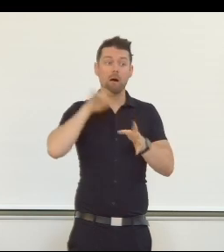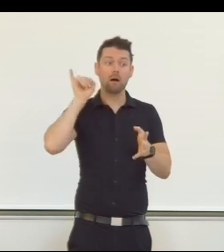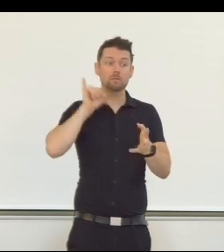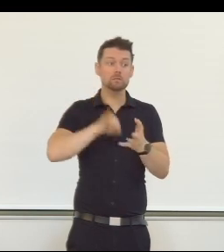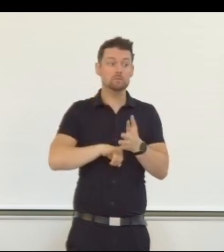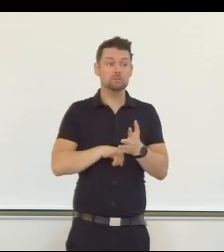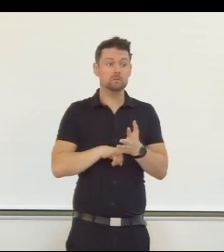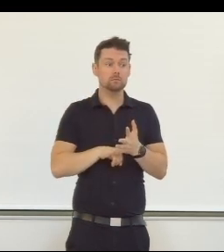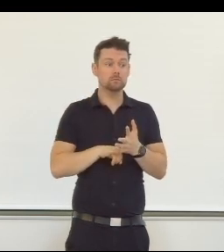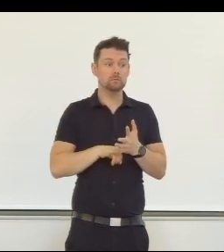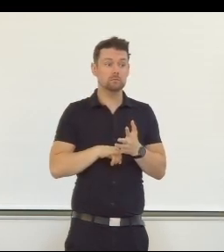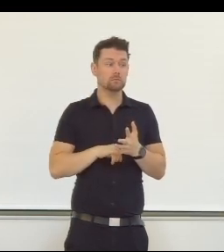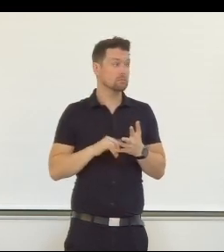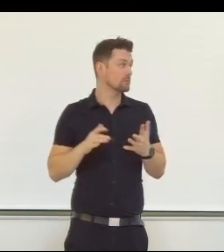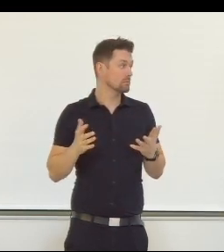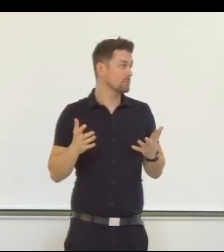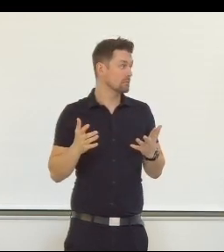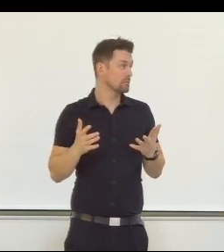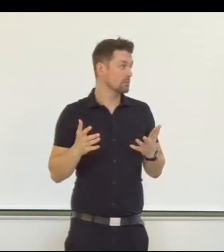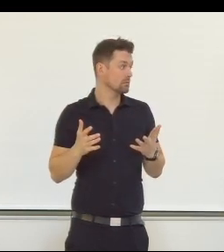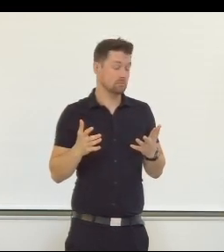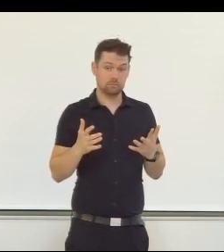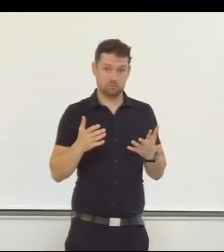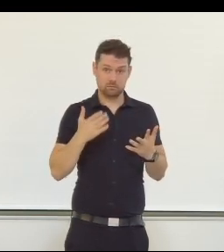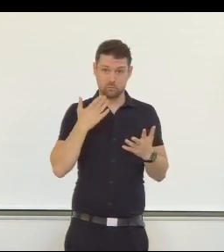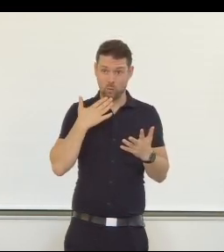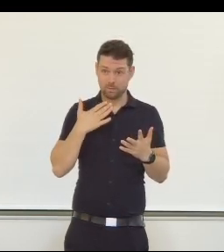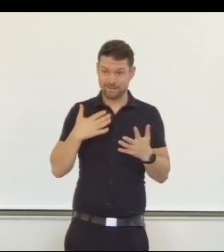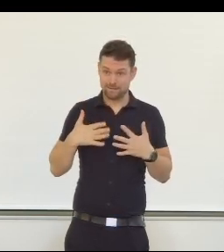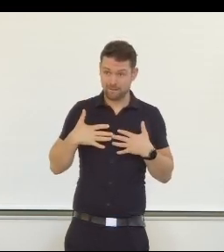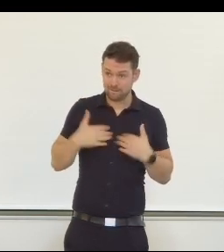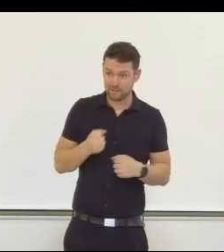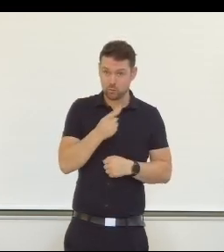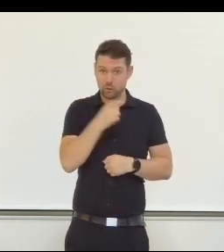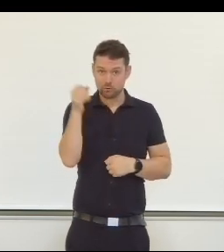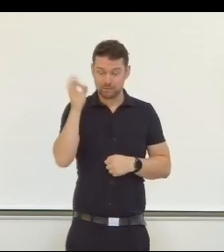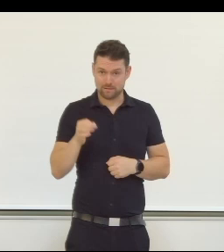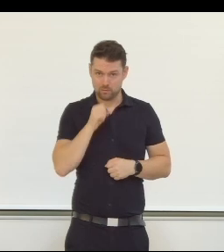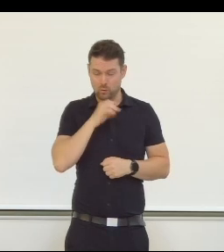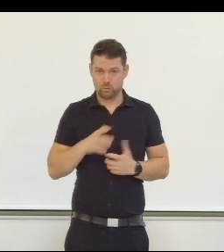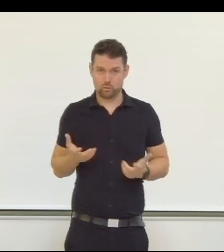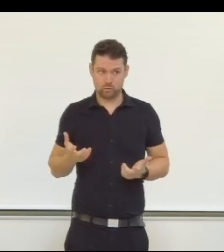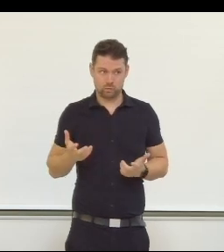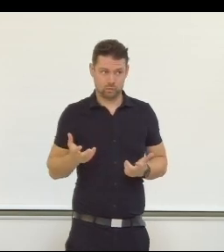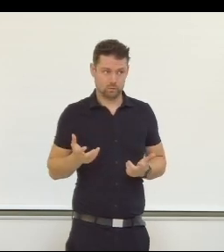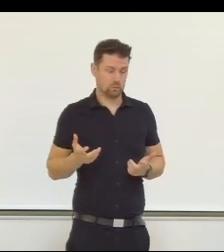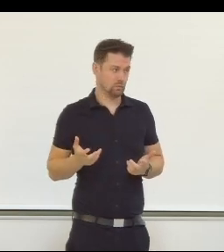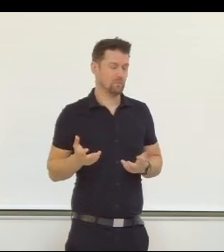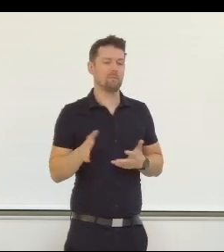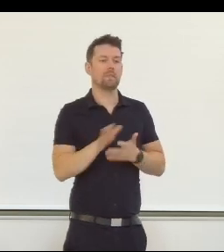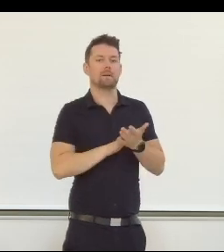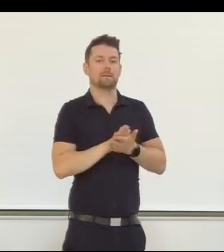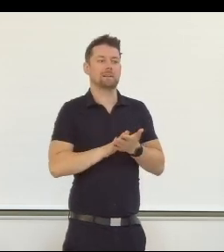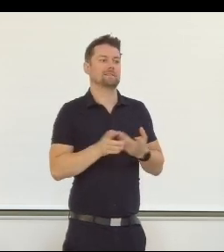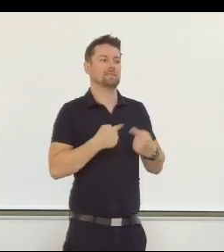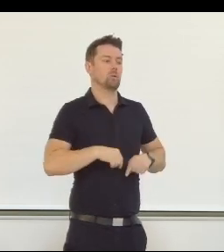always be physically 100% fit and healthy. And so what we would like